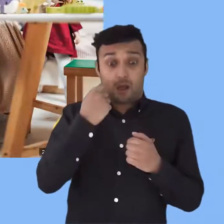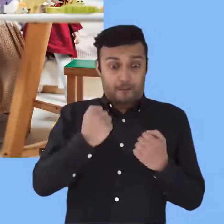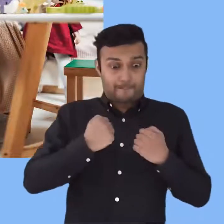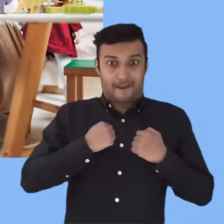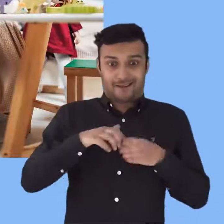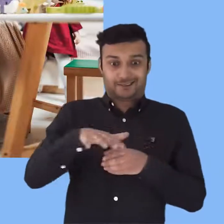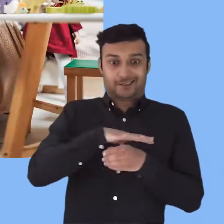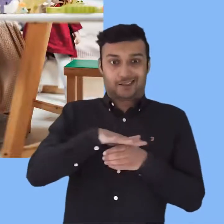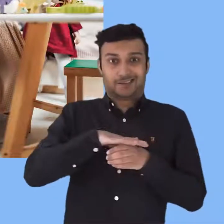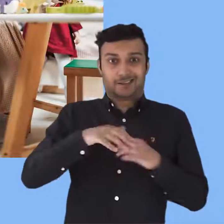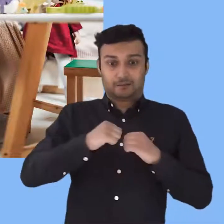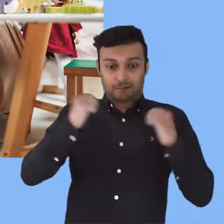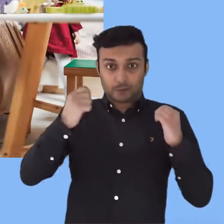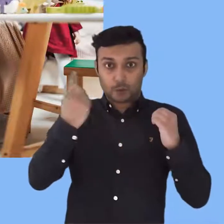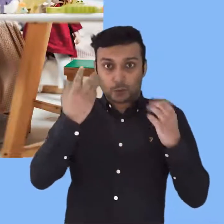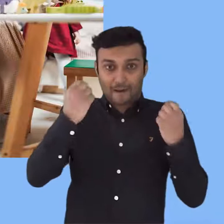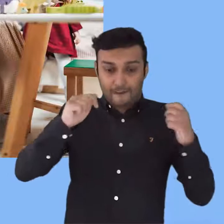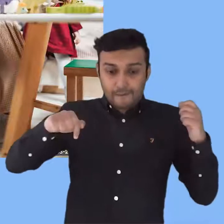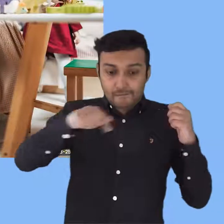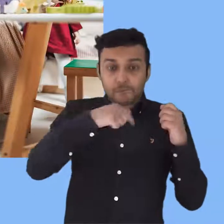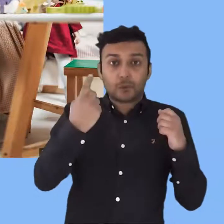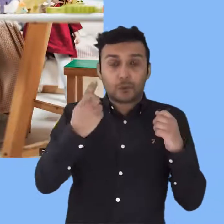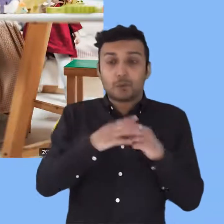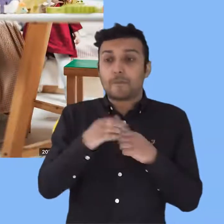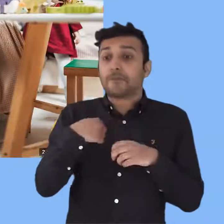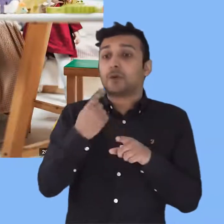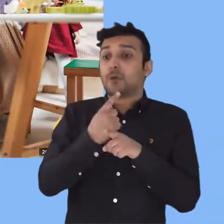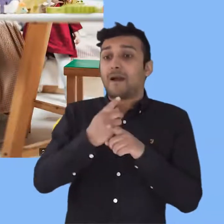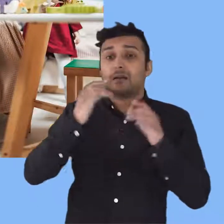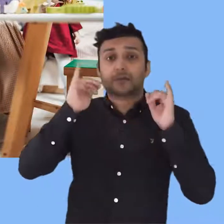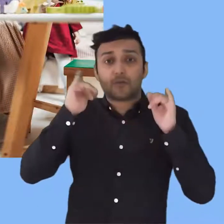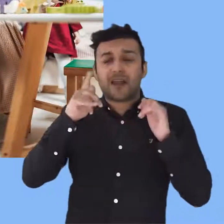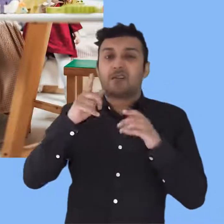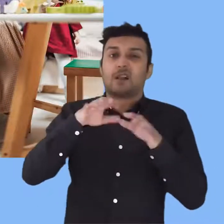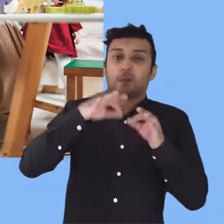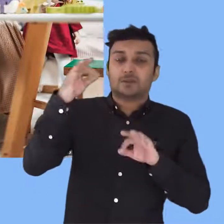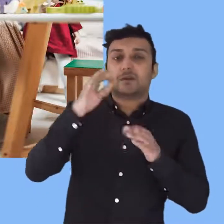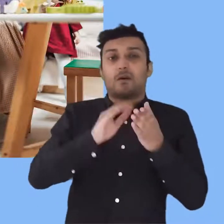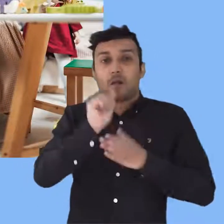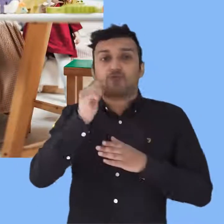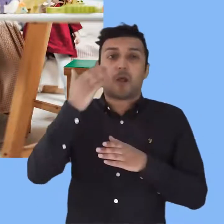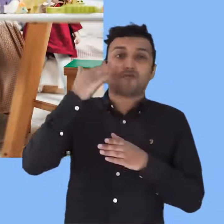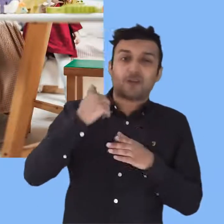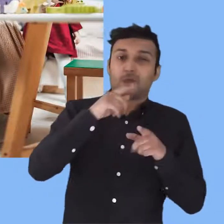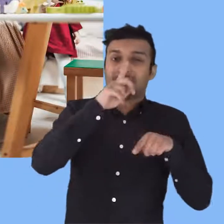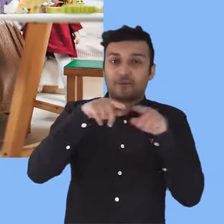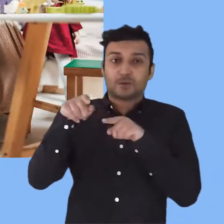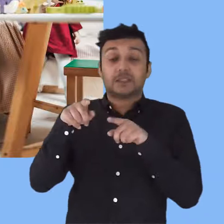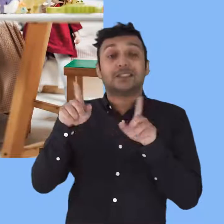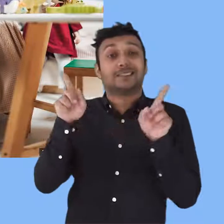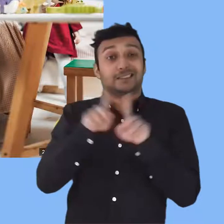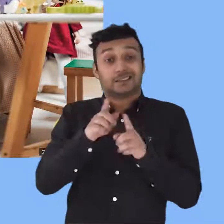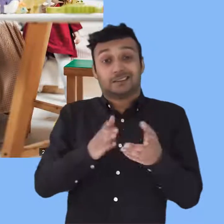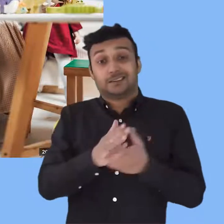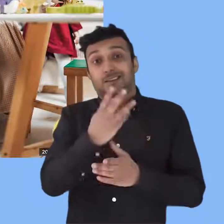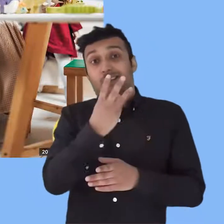setting. We're going to be talking about celebrating racial, linguistic, and cultural diversity. And throughout the 30 minutes, I'm